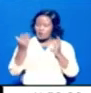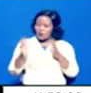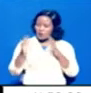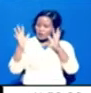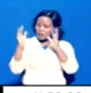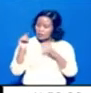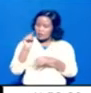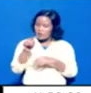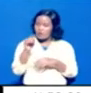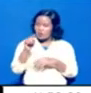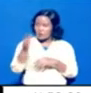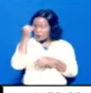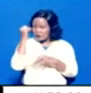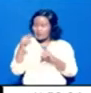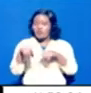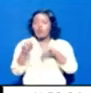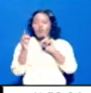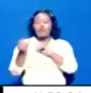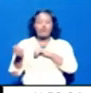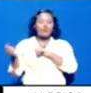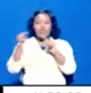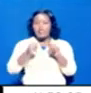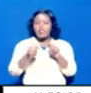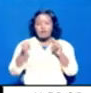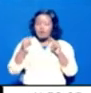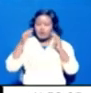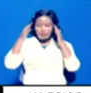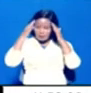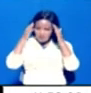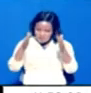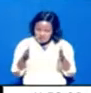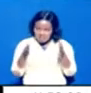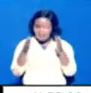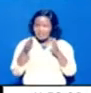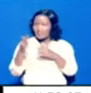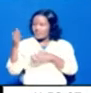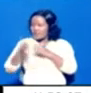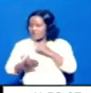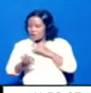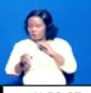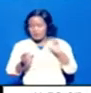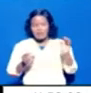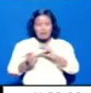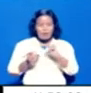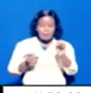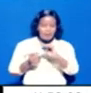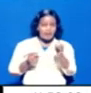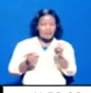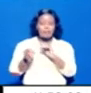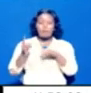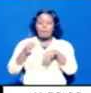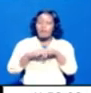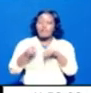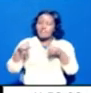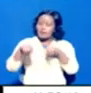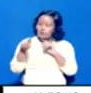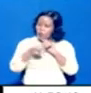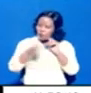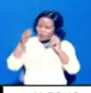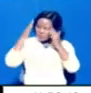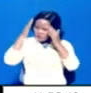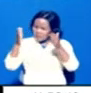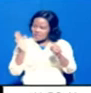because you came in running. You didn't hesitate when you took up the position. You came running. For some of us, we are